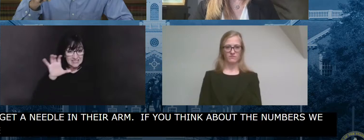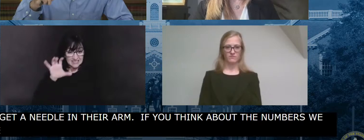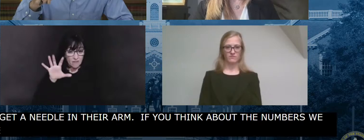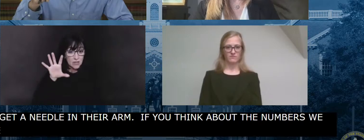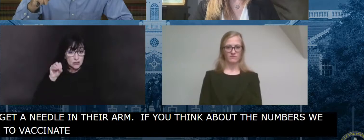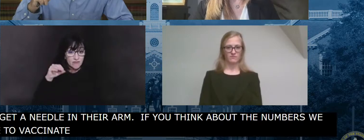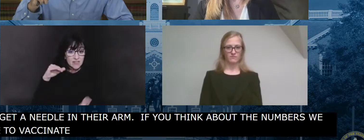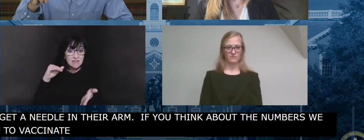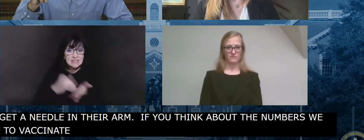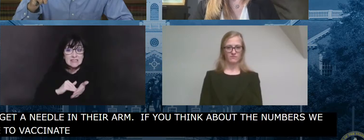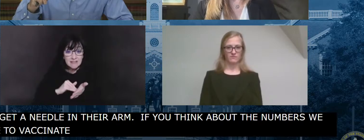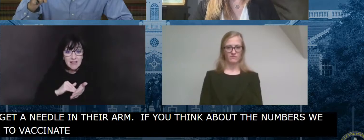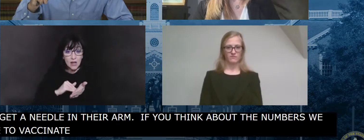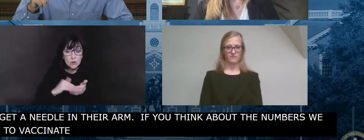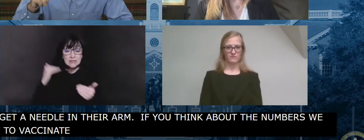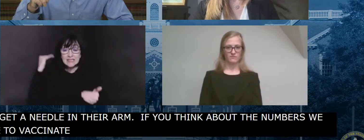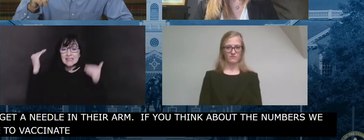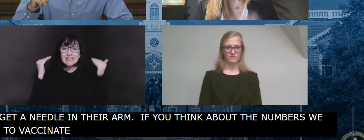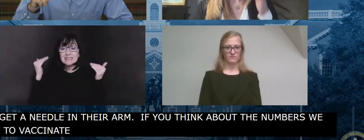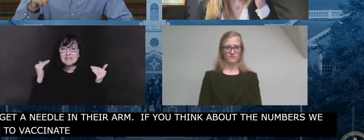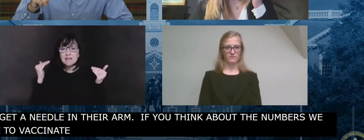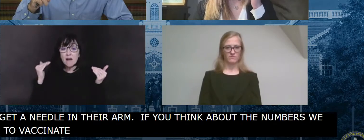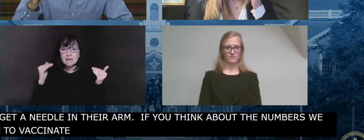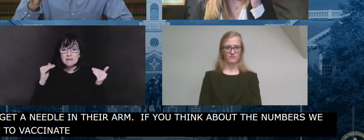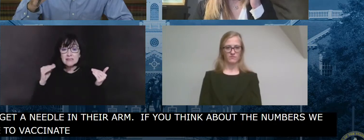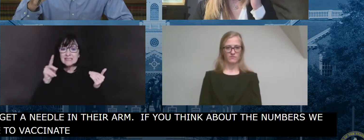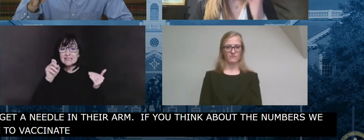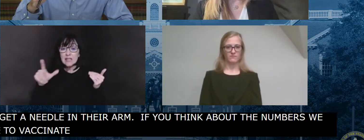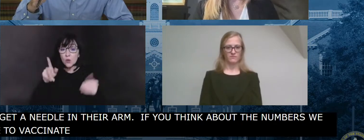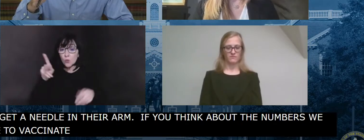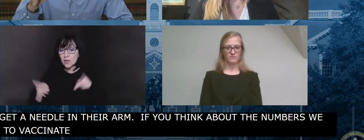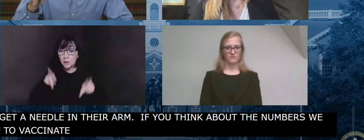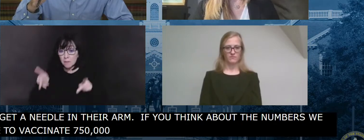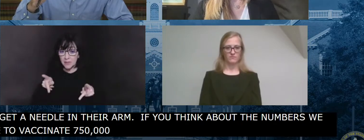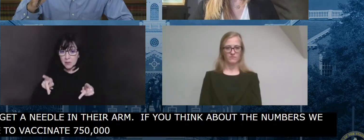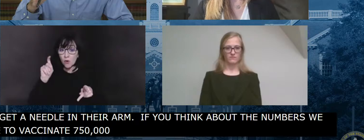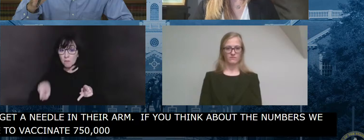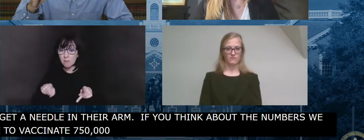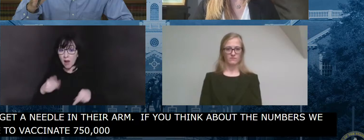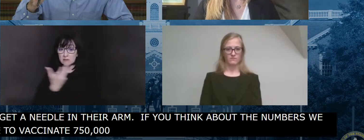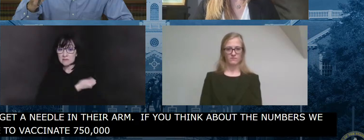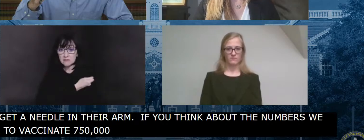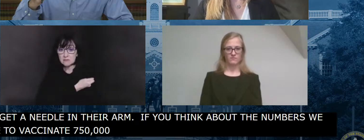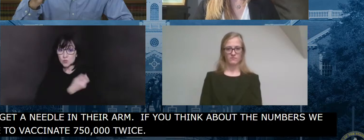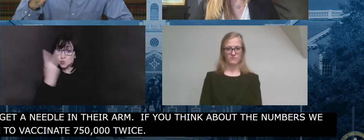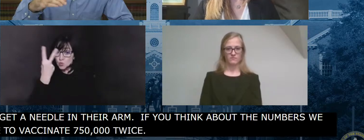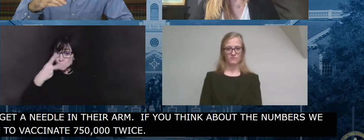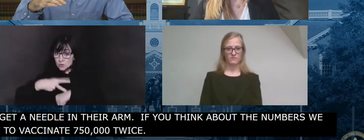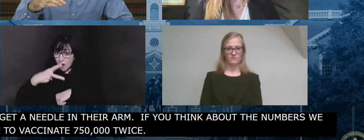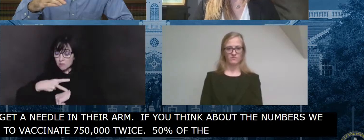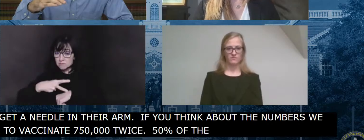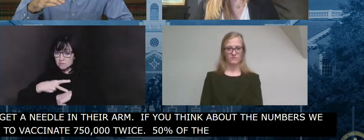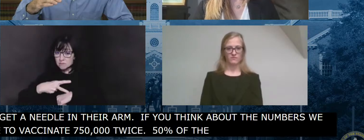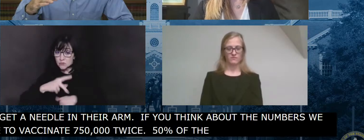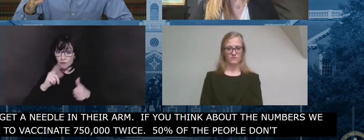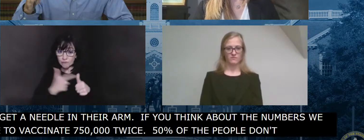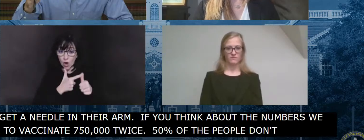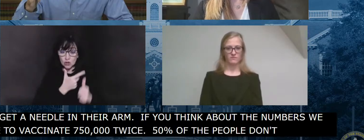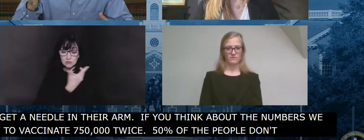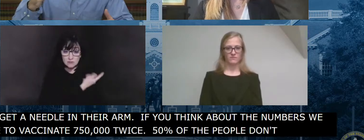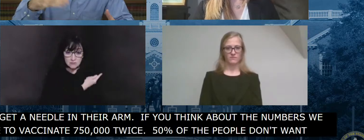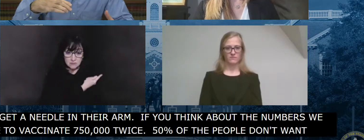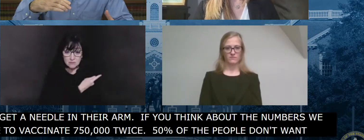That's 1.5 million doses. If 50% of the people don't want that dose,